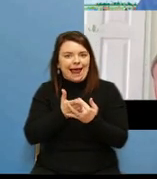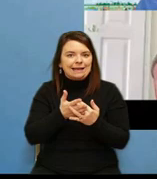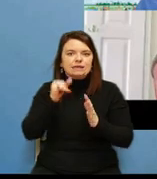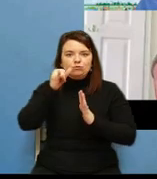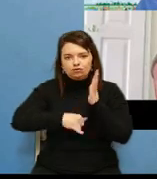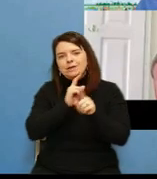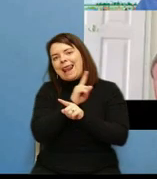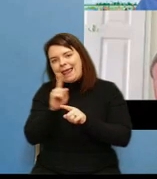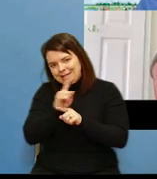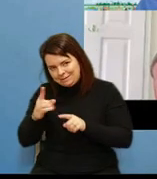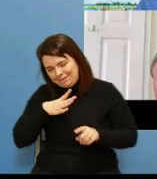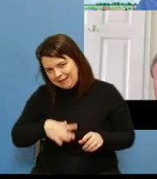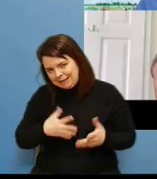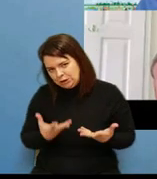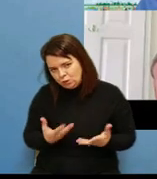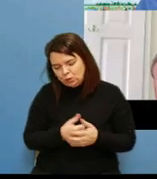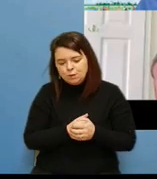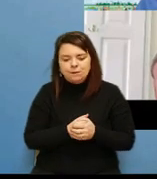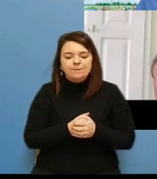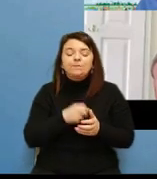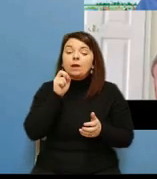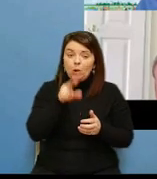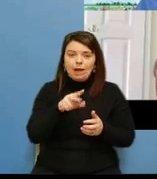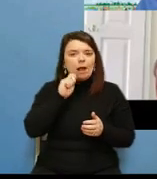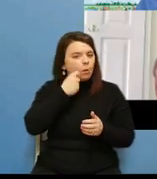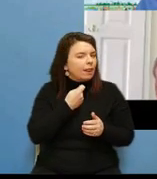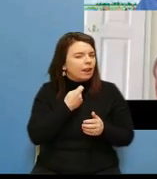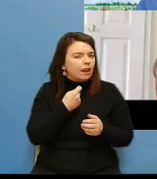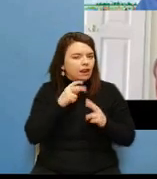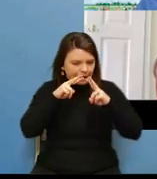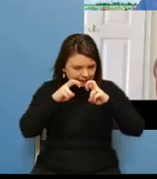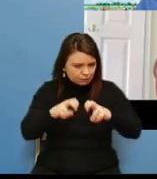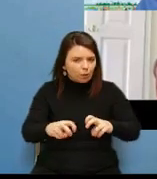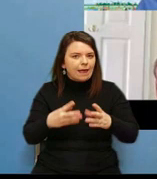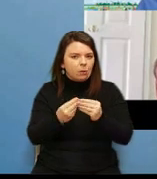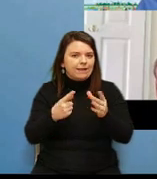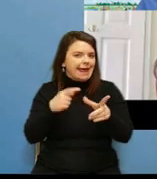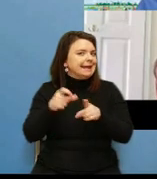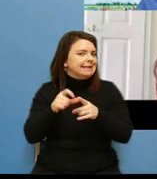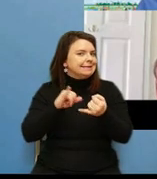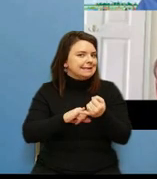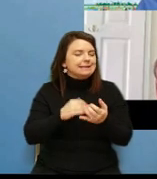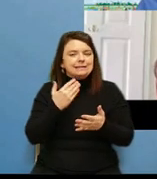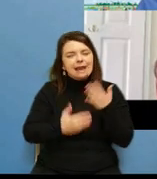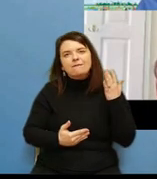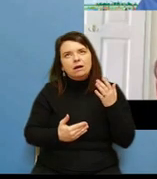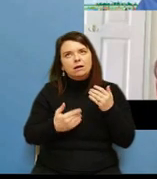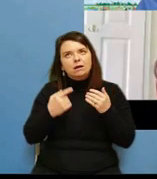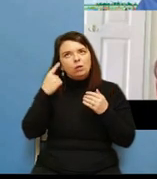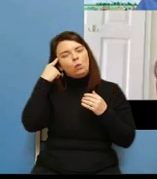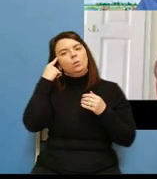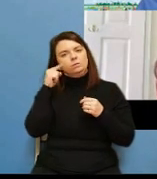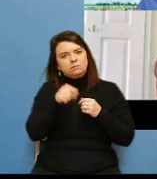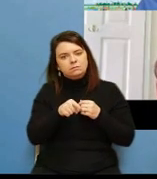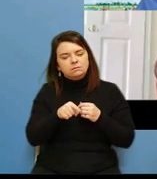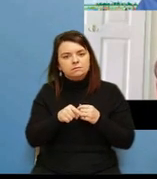on how they could access a prescription later if necessary. But okay, I will explore that with the ADs.